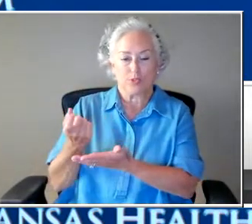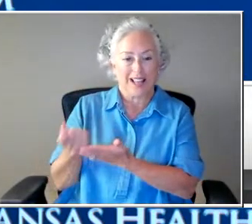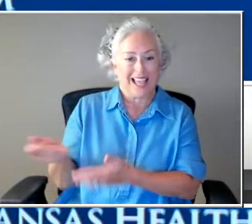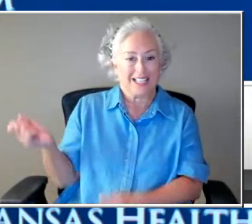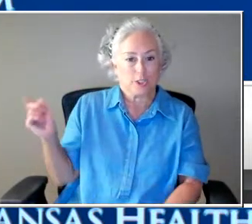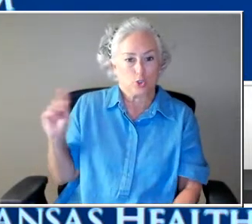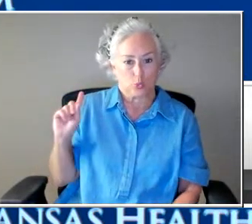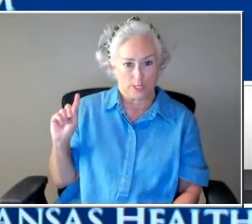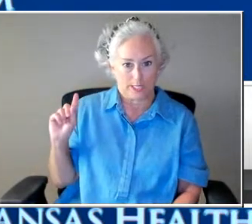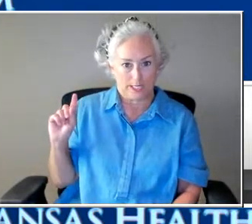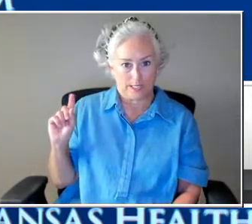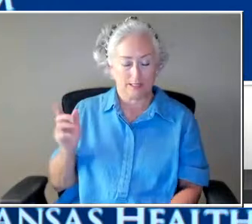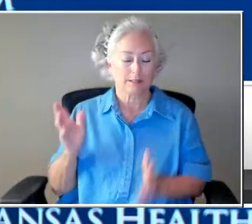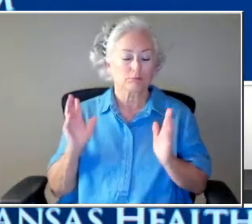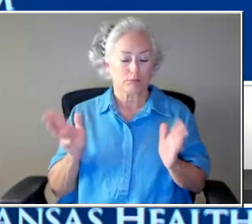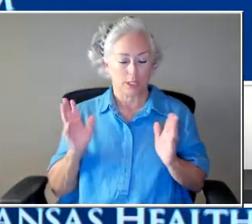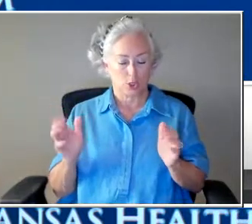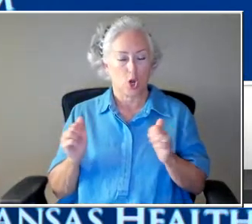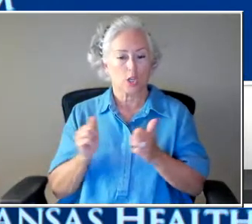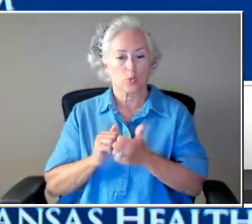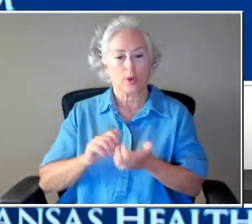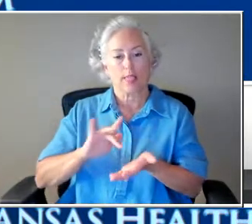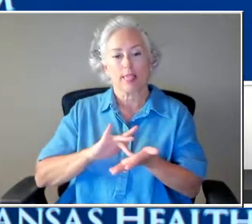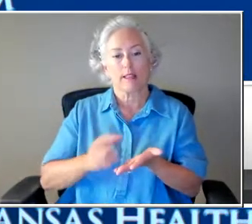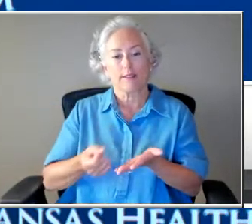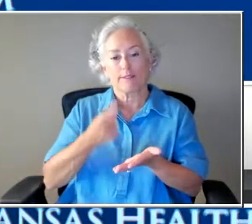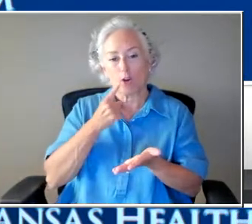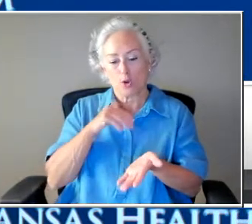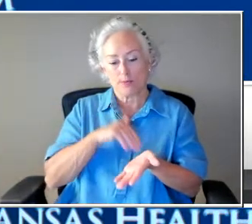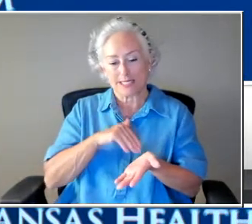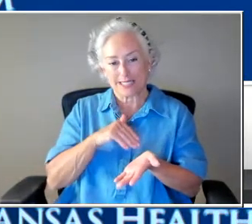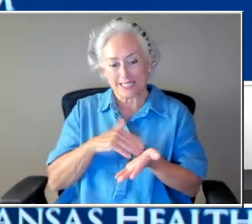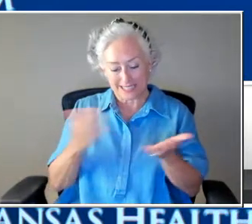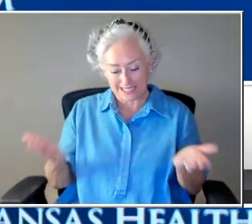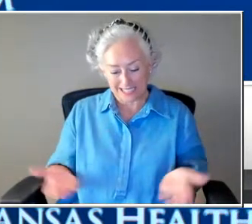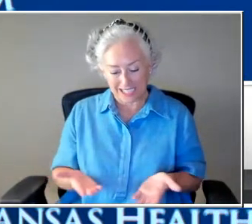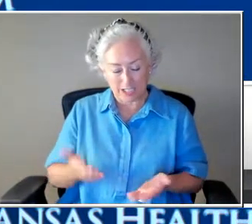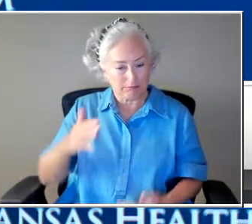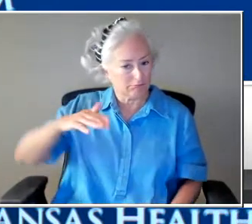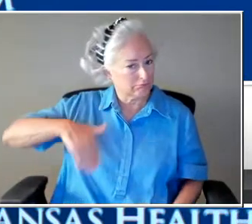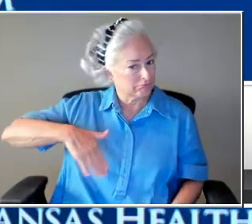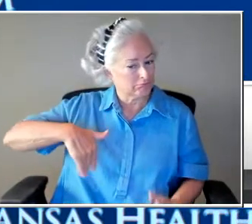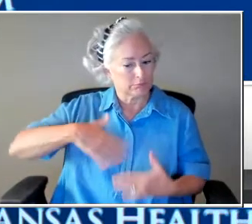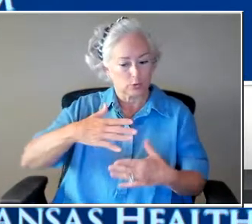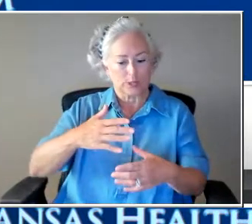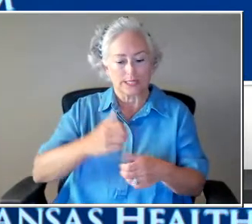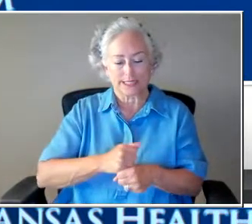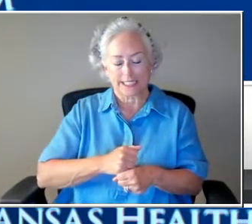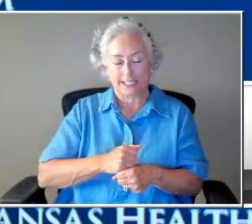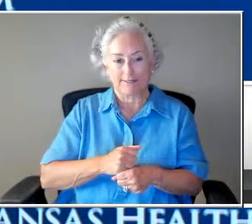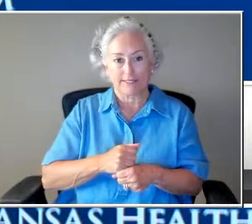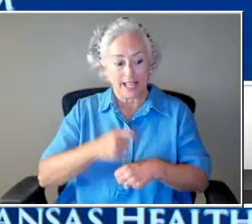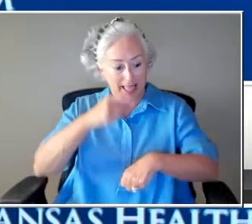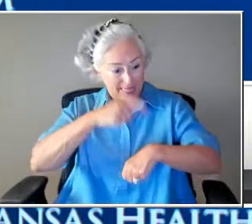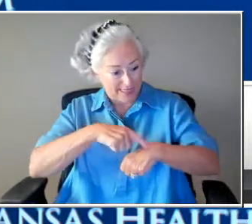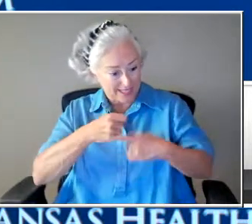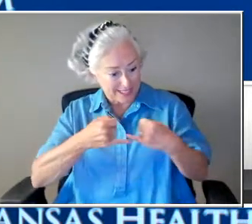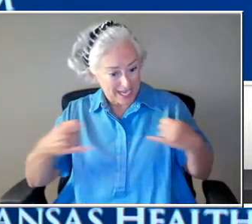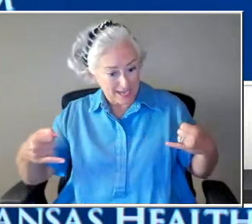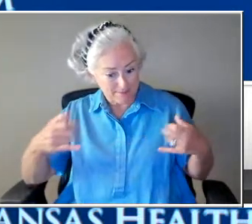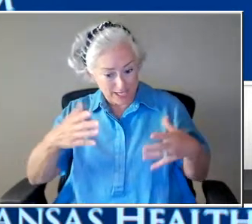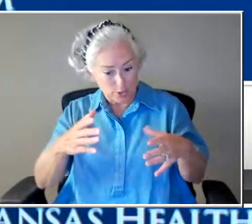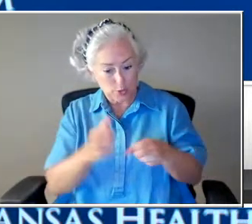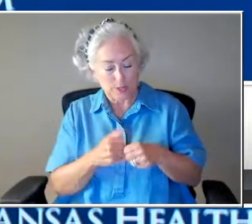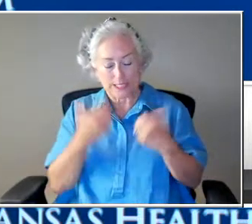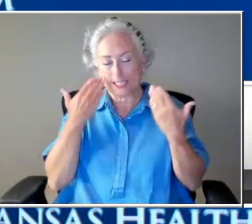our pharmacists here. We don't have them yet. No idea or time frame as of yet when they will be